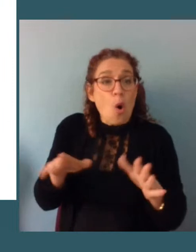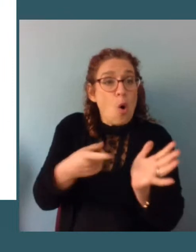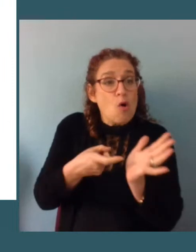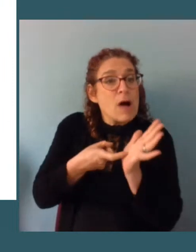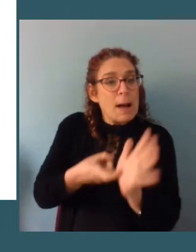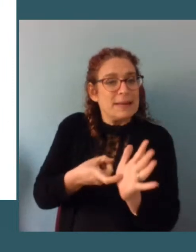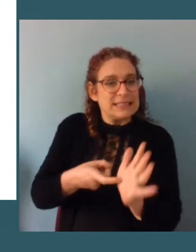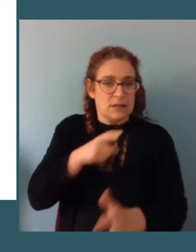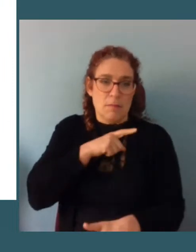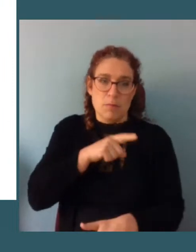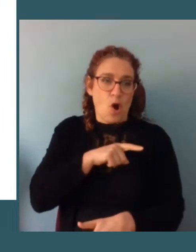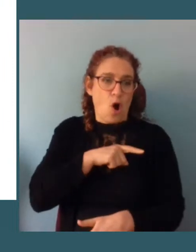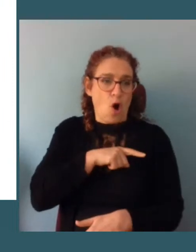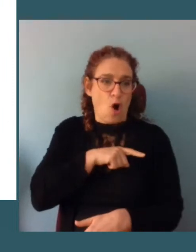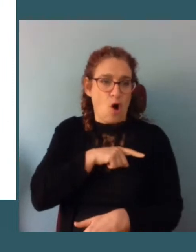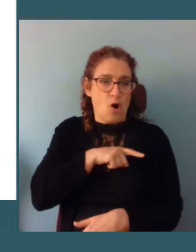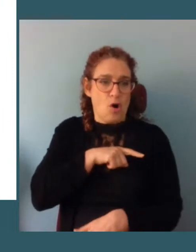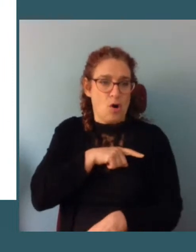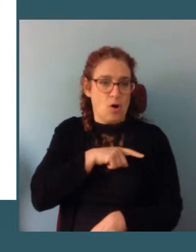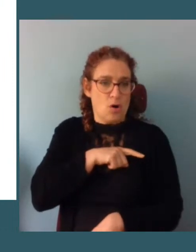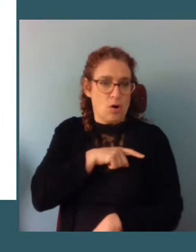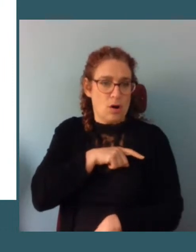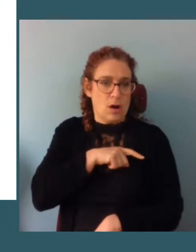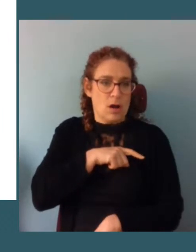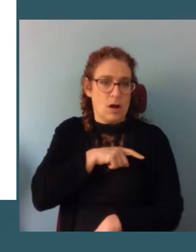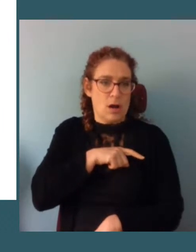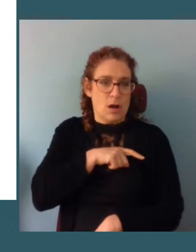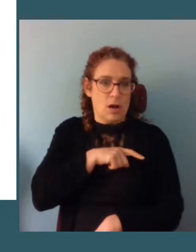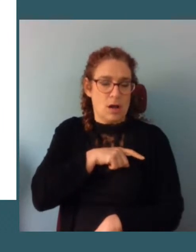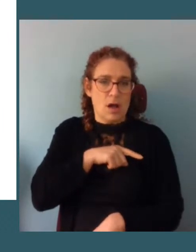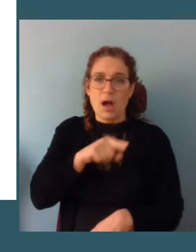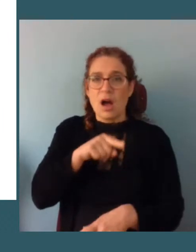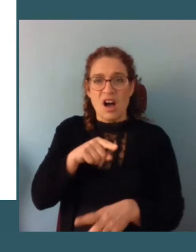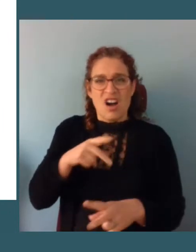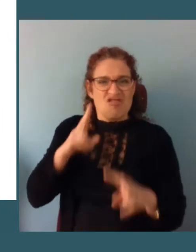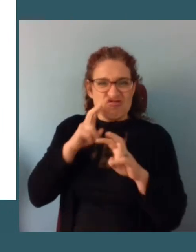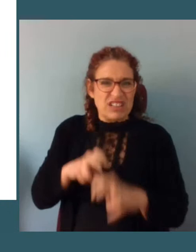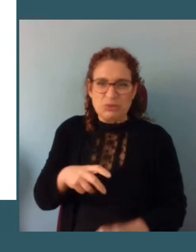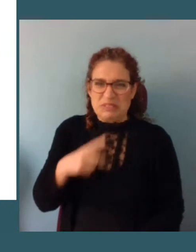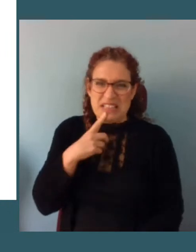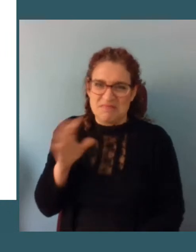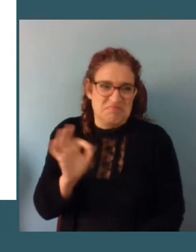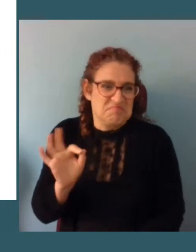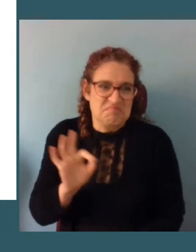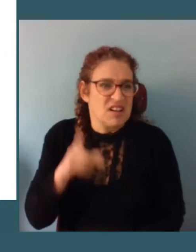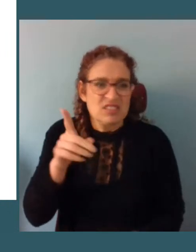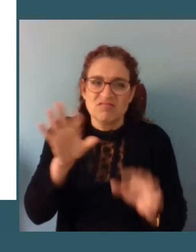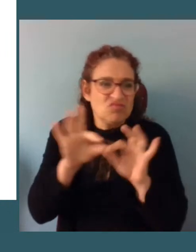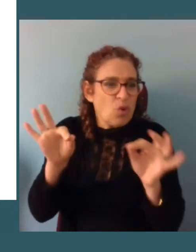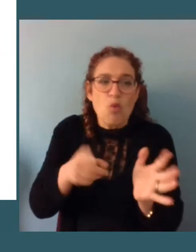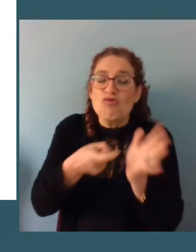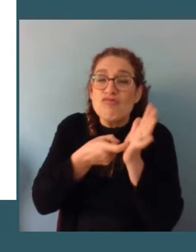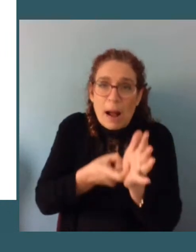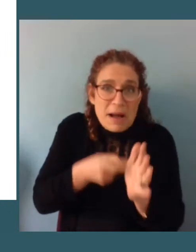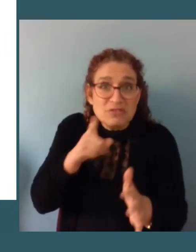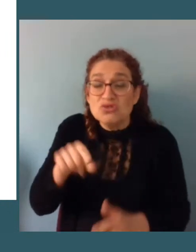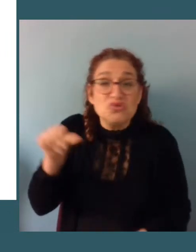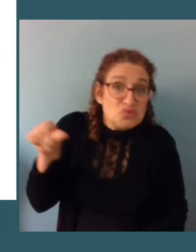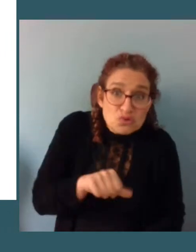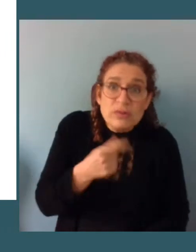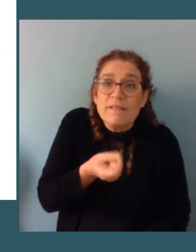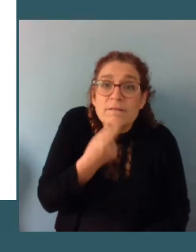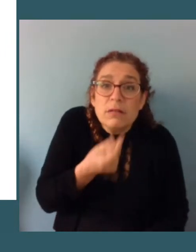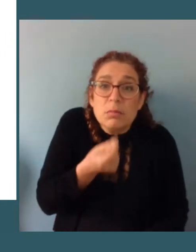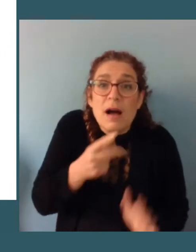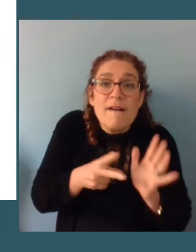evidence that they didn't conclude that it was strong enough to either recommend for or against use of